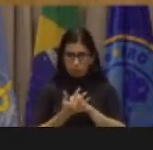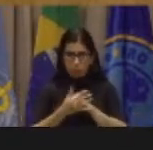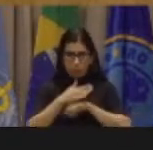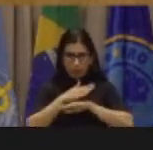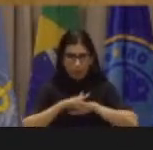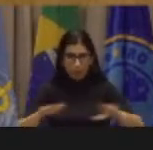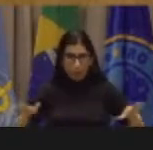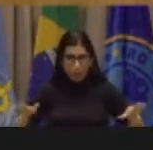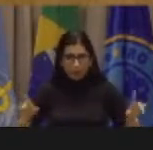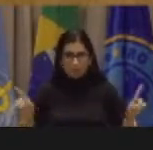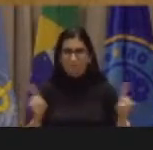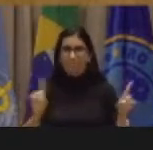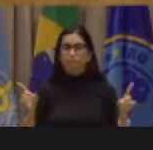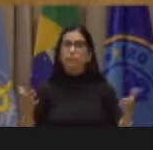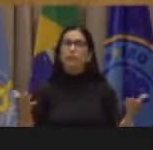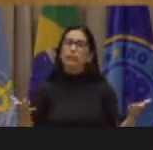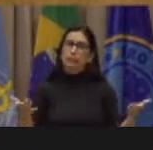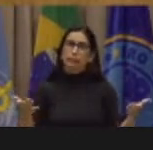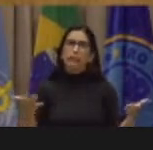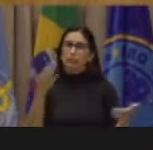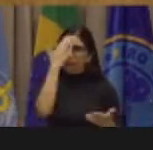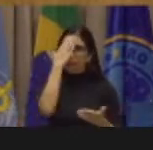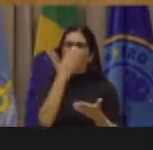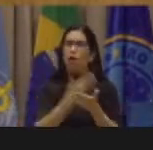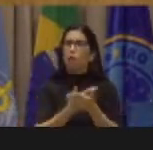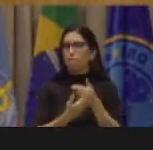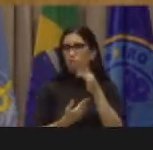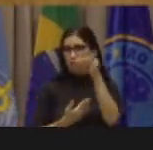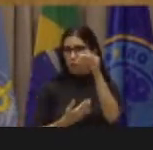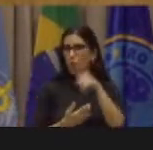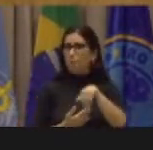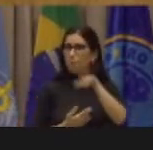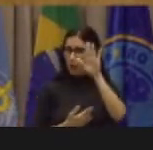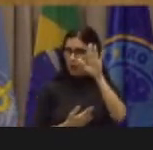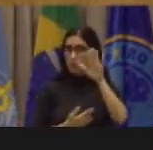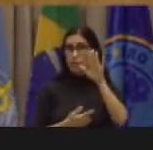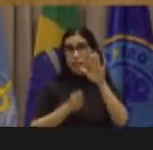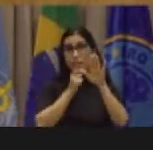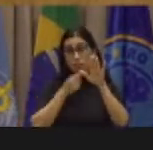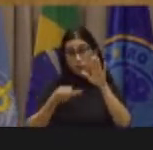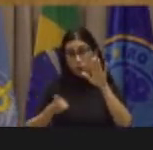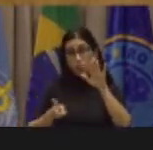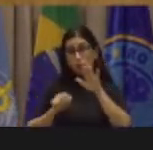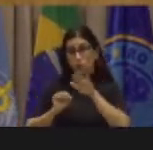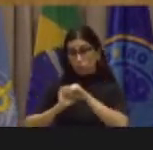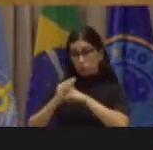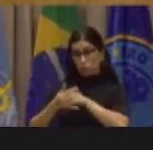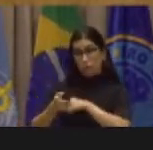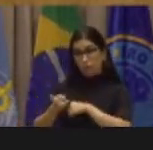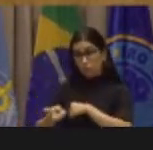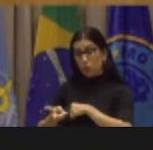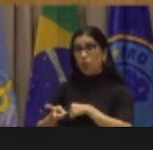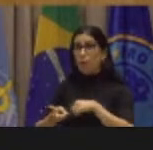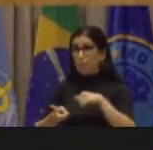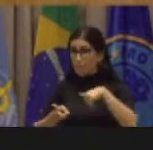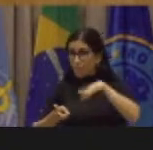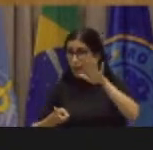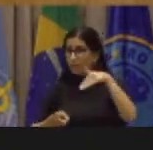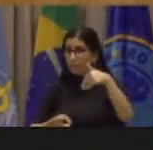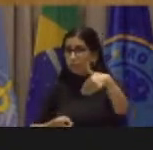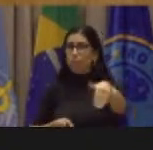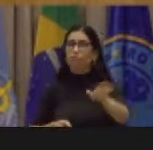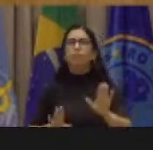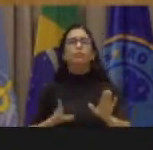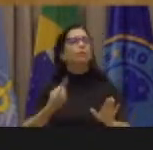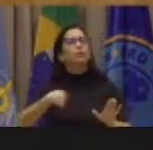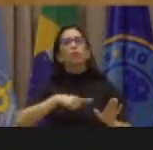know if the pandemic is over. Many pandemics can come. We talk about COVID, but we can have others. And something that we